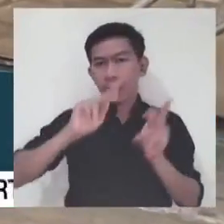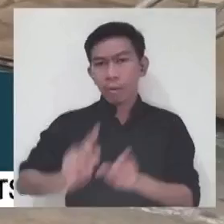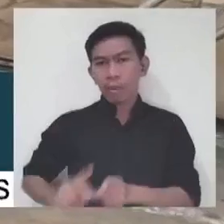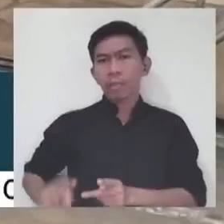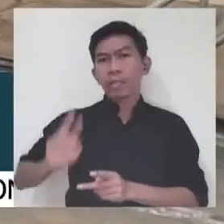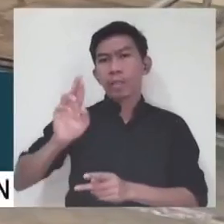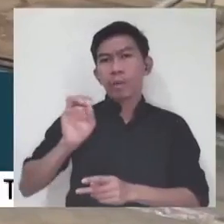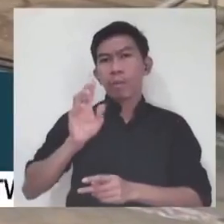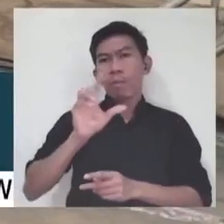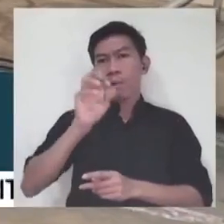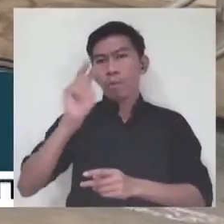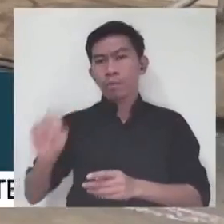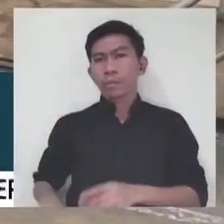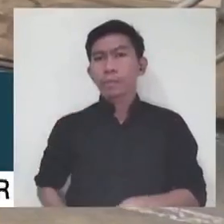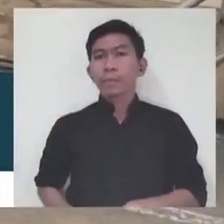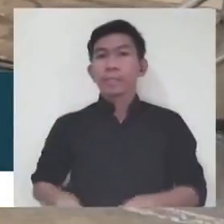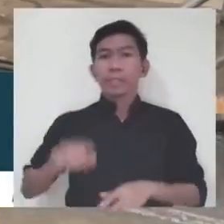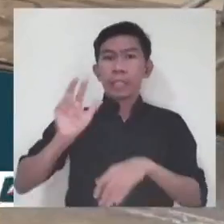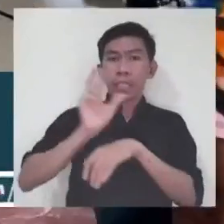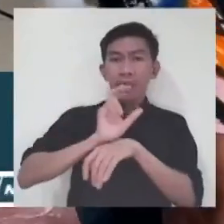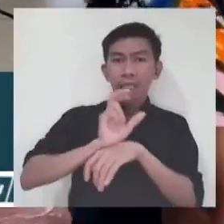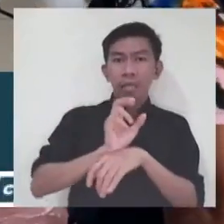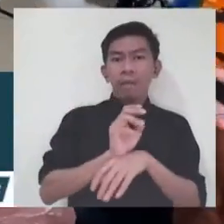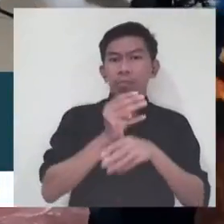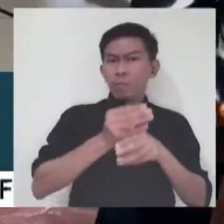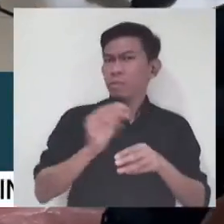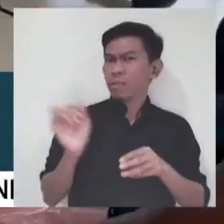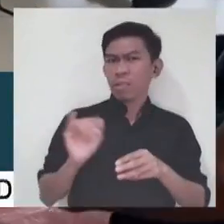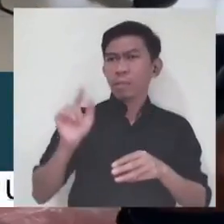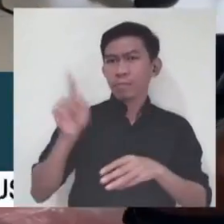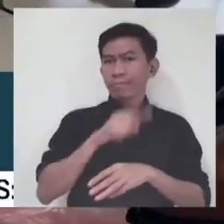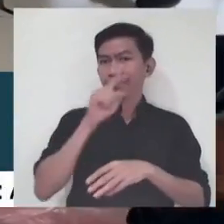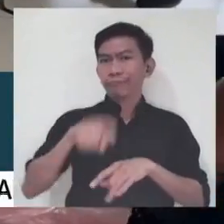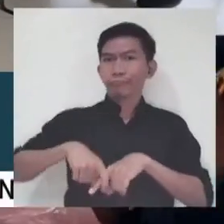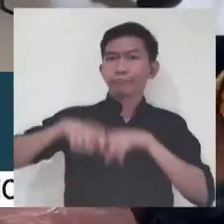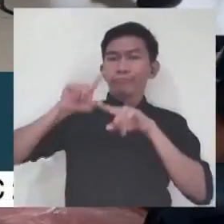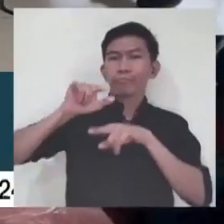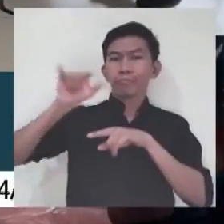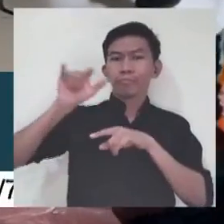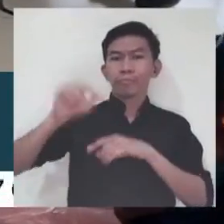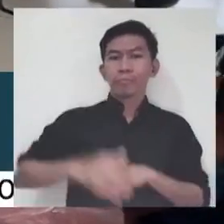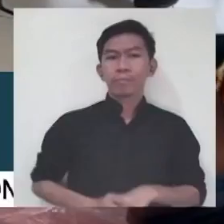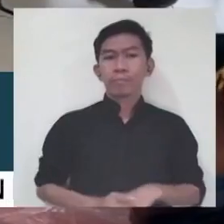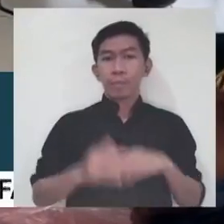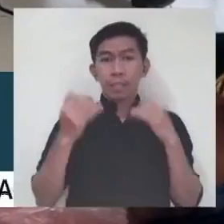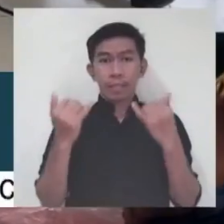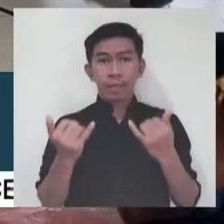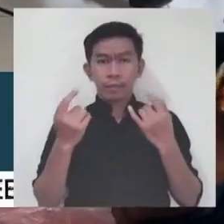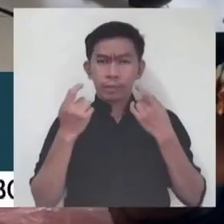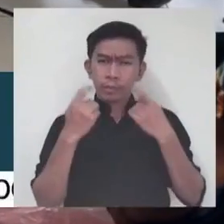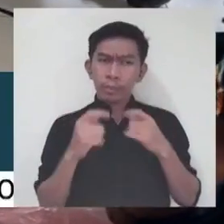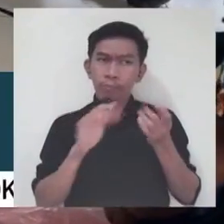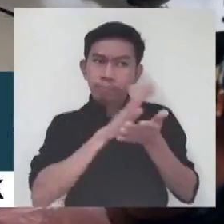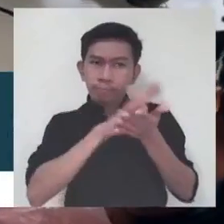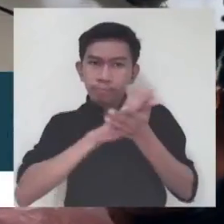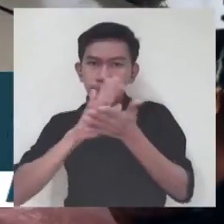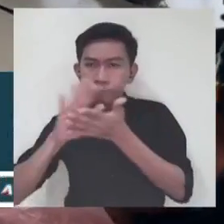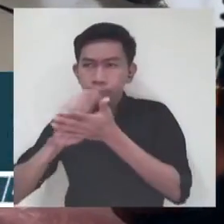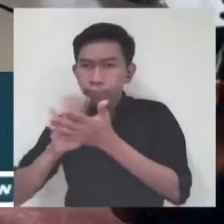Naga and Masbate. Airport authorities are working diligently to fix the damaged ceiling of the